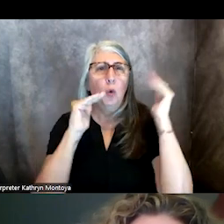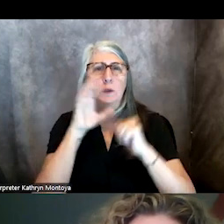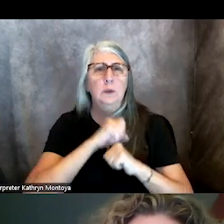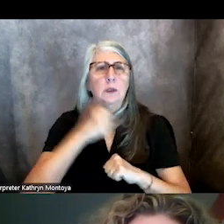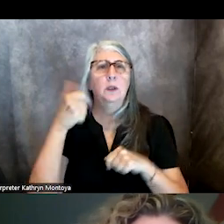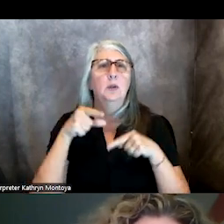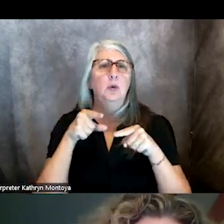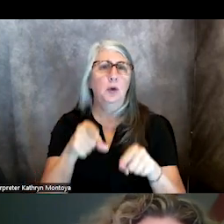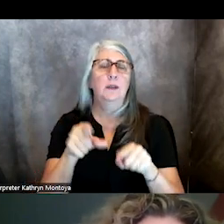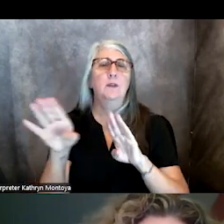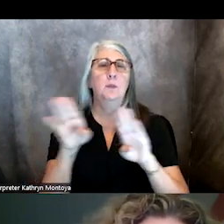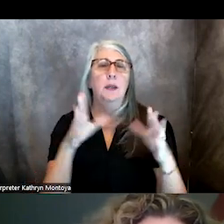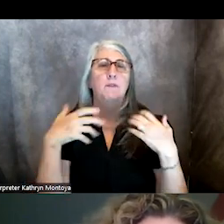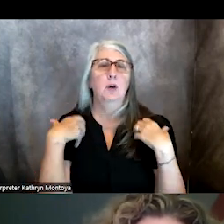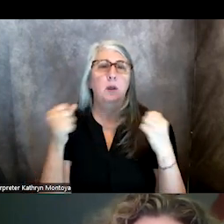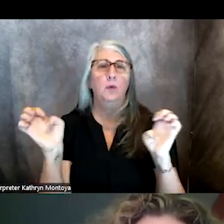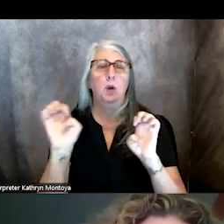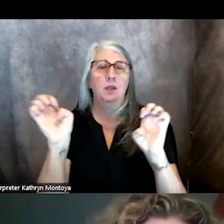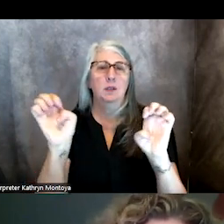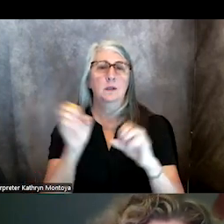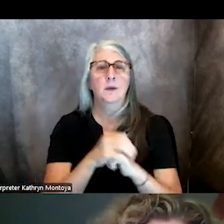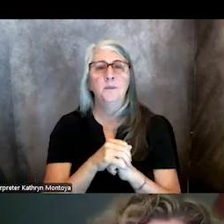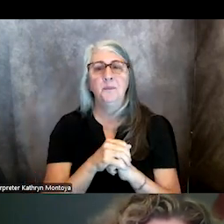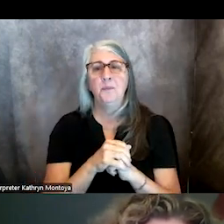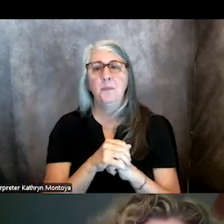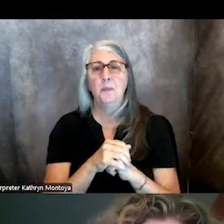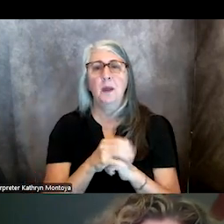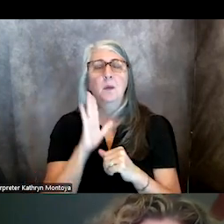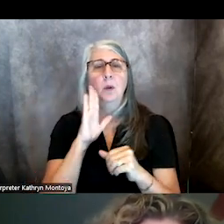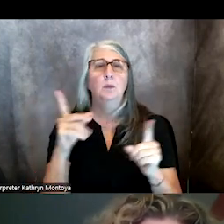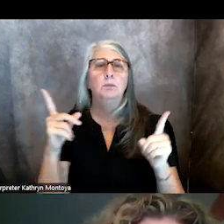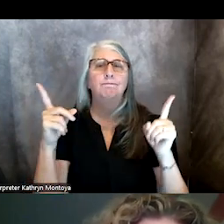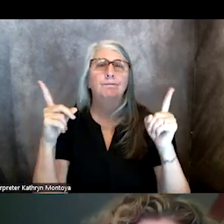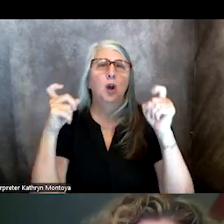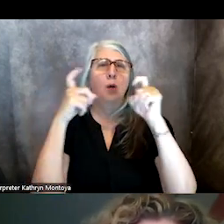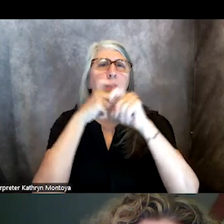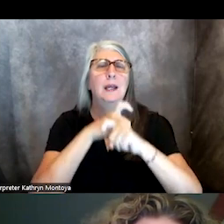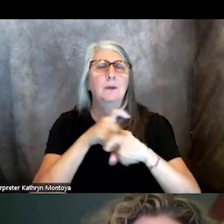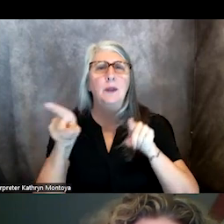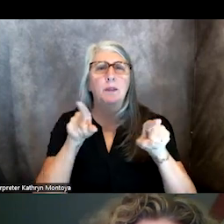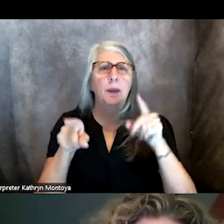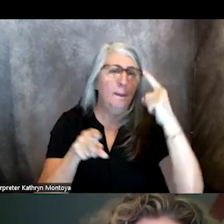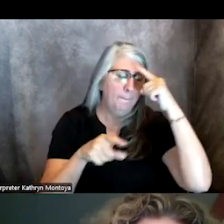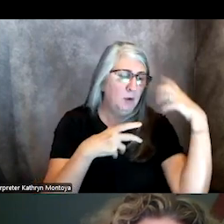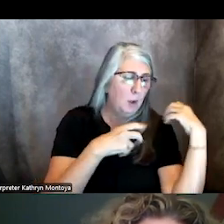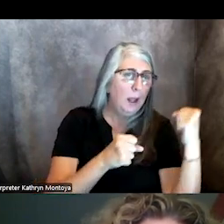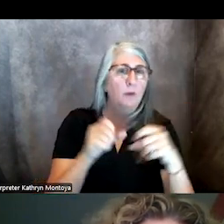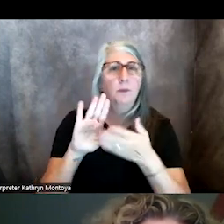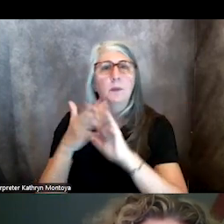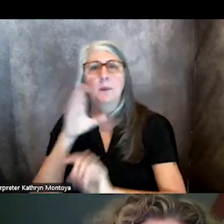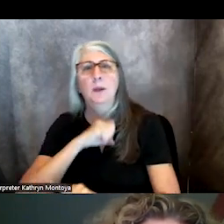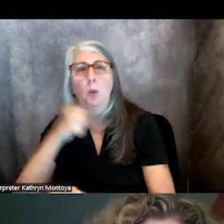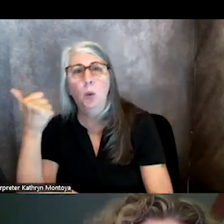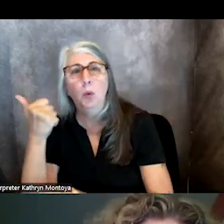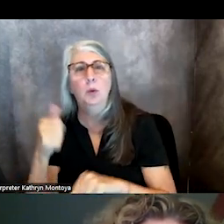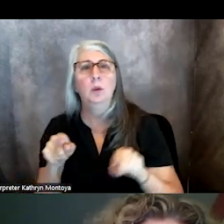first workshop is going to delve into the complex relationship between mental health and aging and highlight some of the detrimental effects of stigma